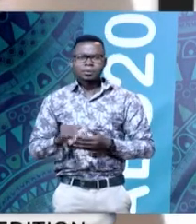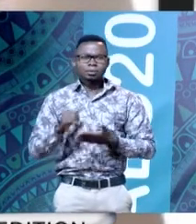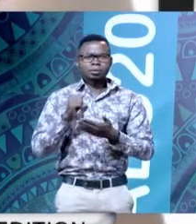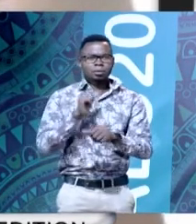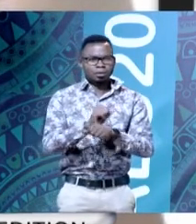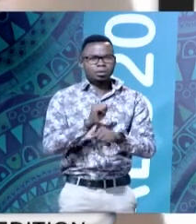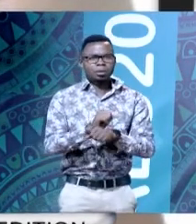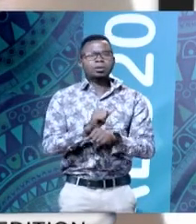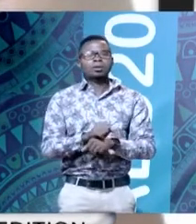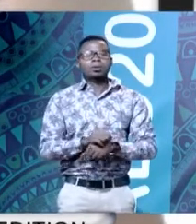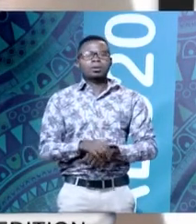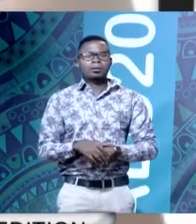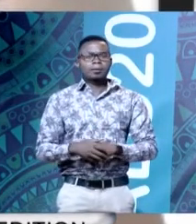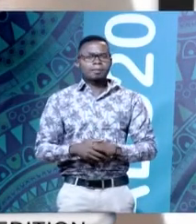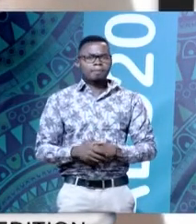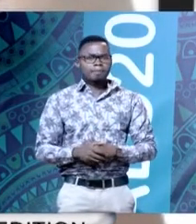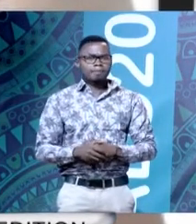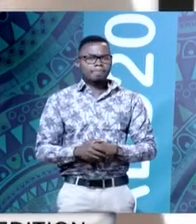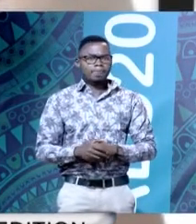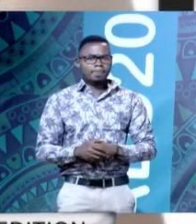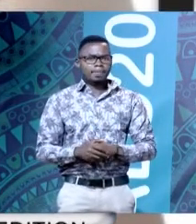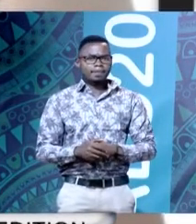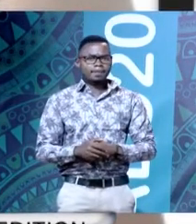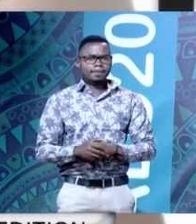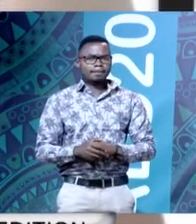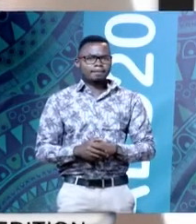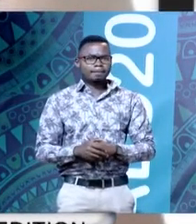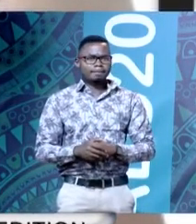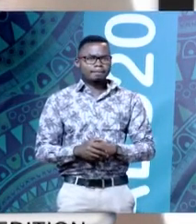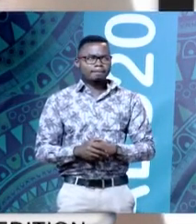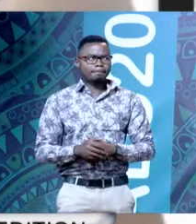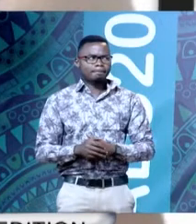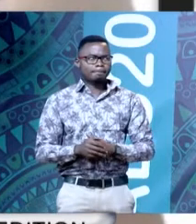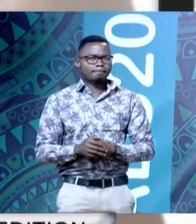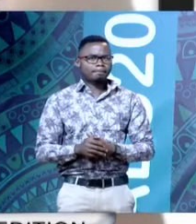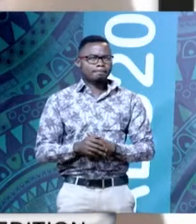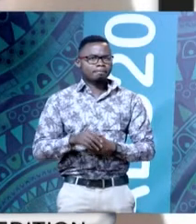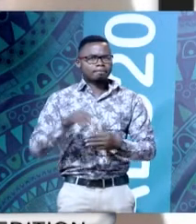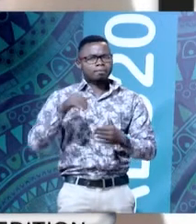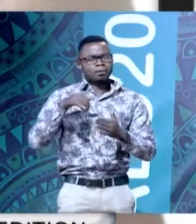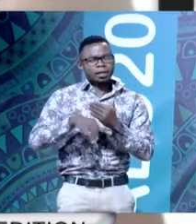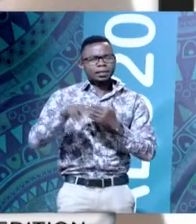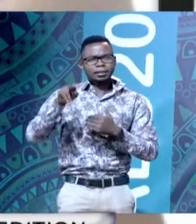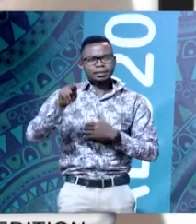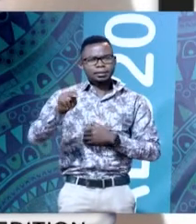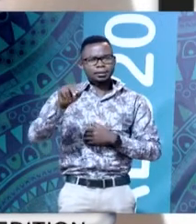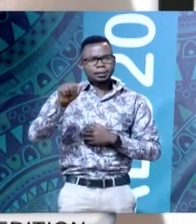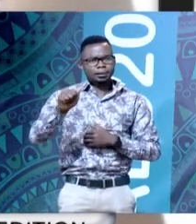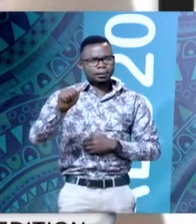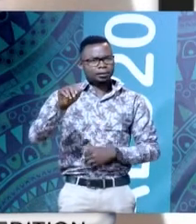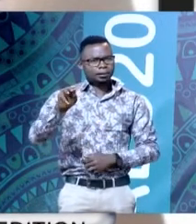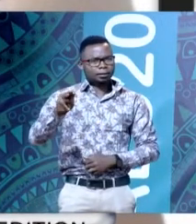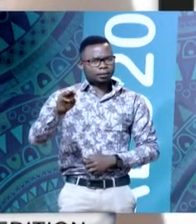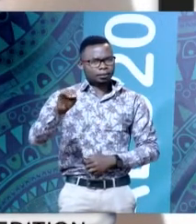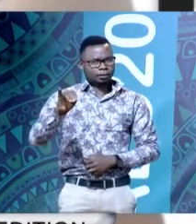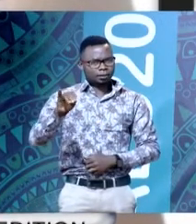2063 agenda. So if you take a country like Namibia, roughly